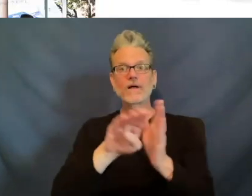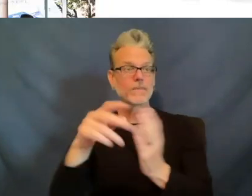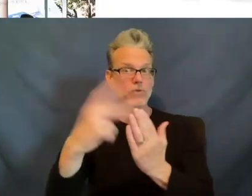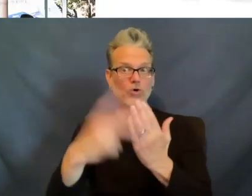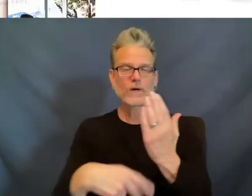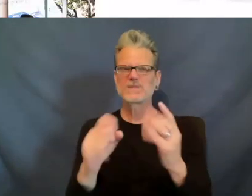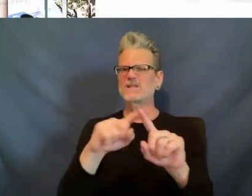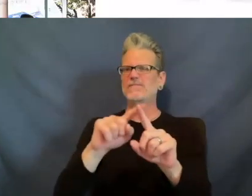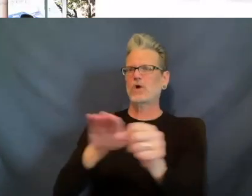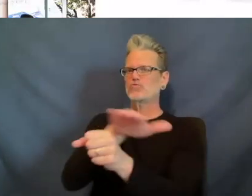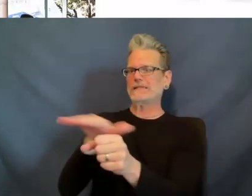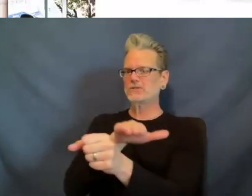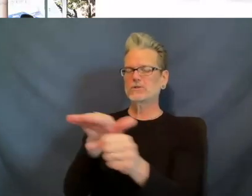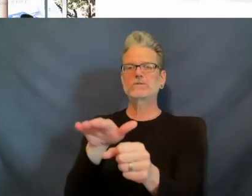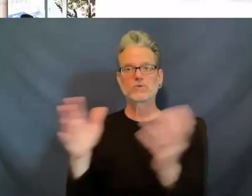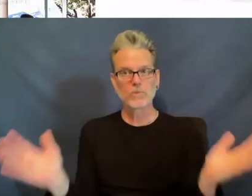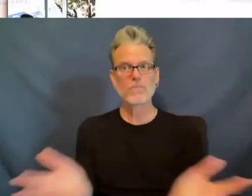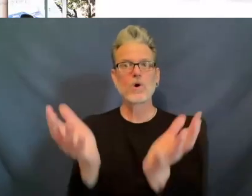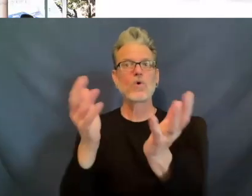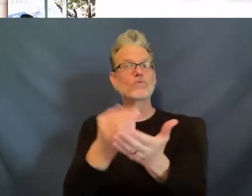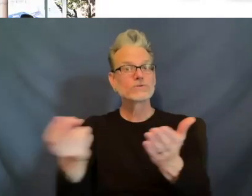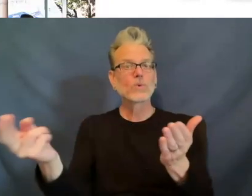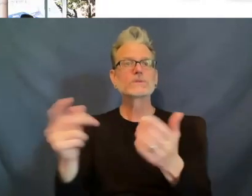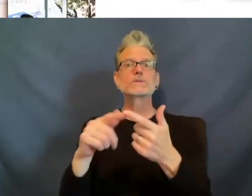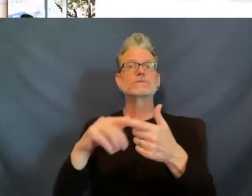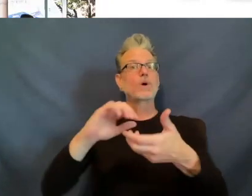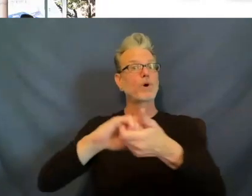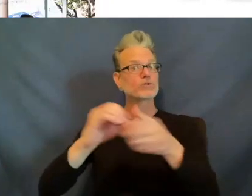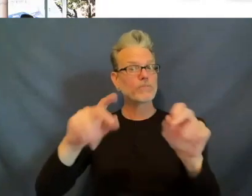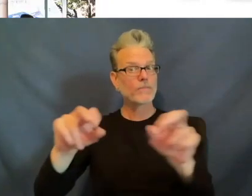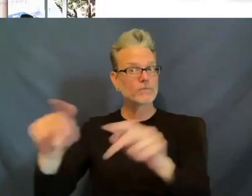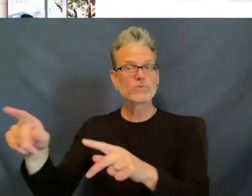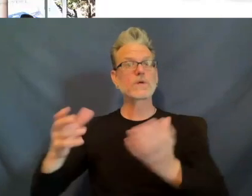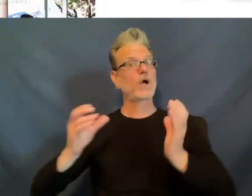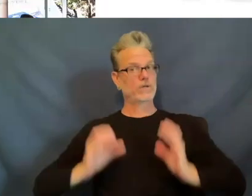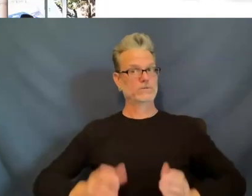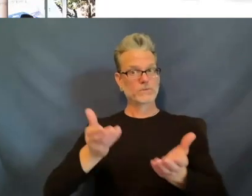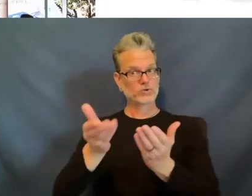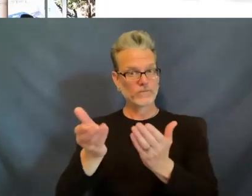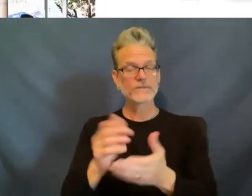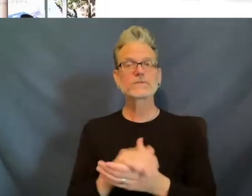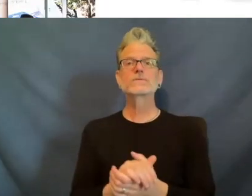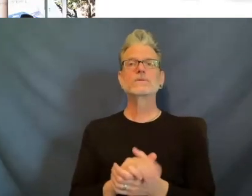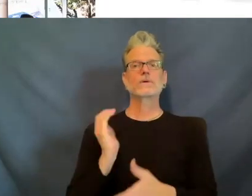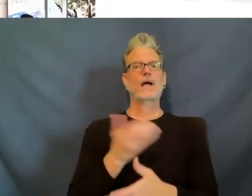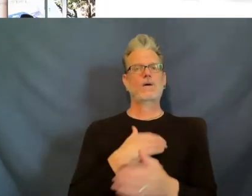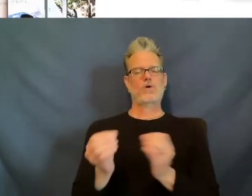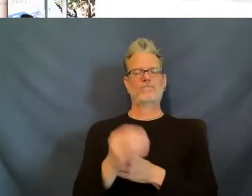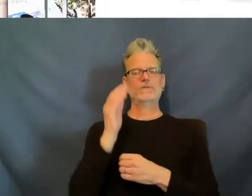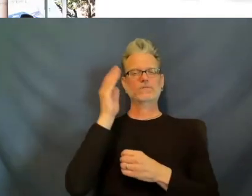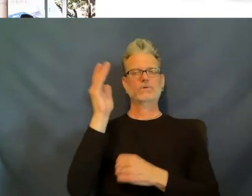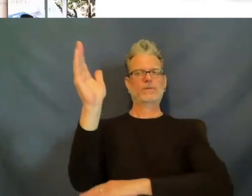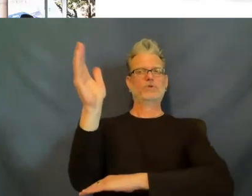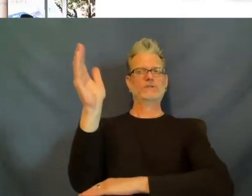regions to promote resources, partnership opportunities, and customer service. Our branch will be presenting at regional